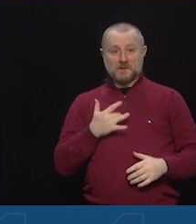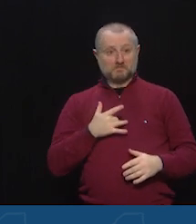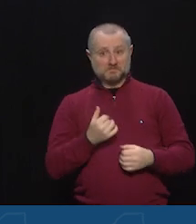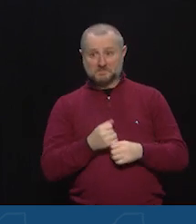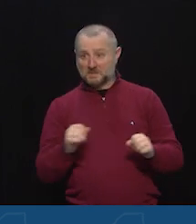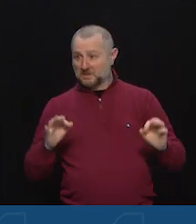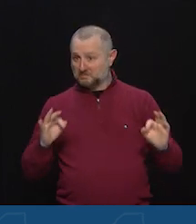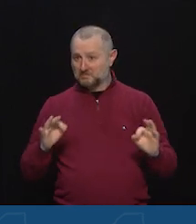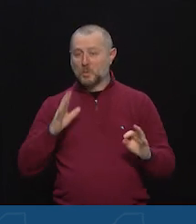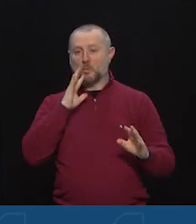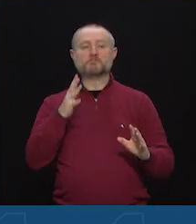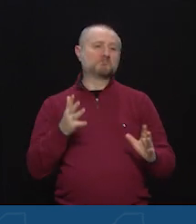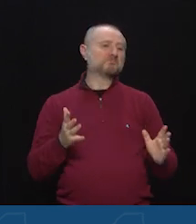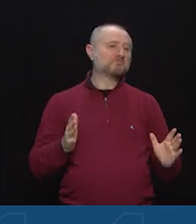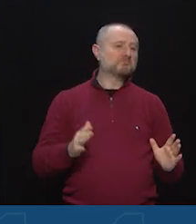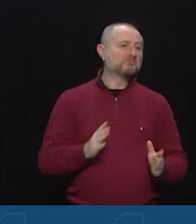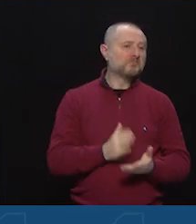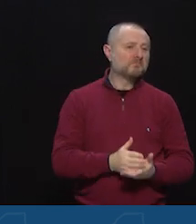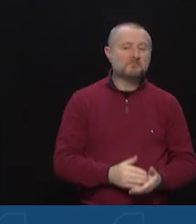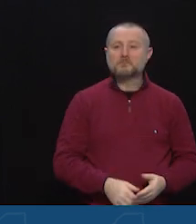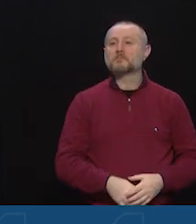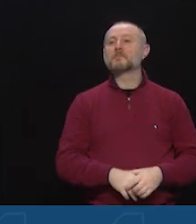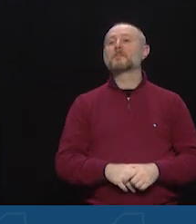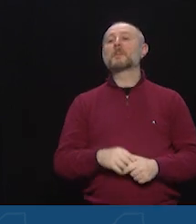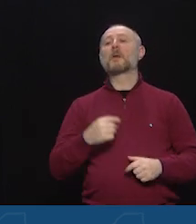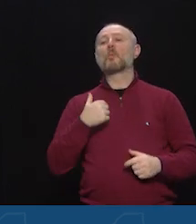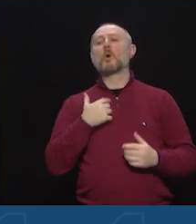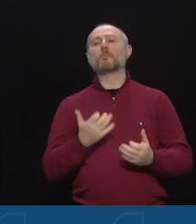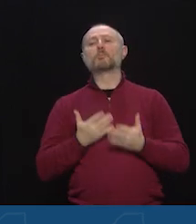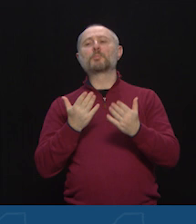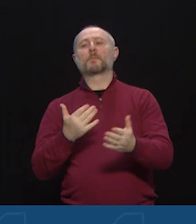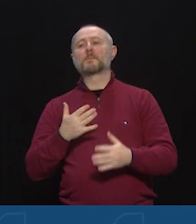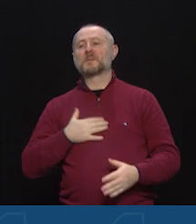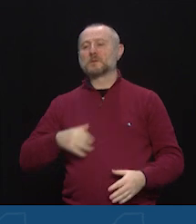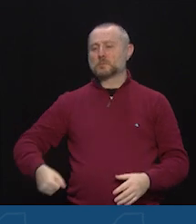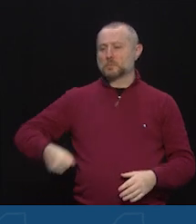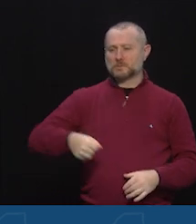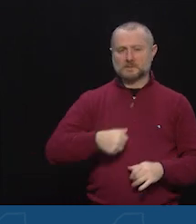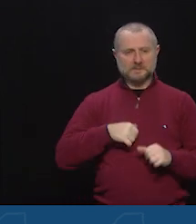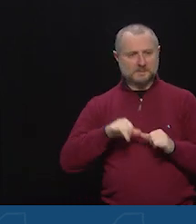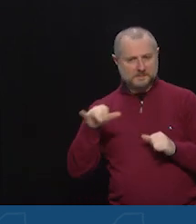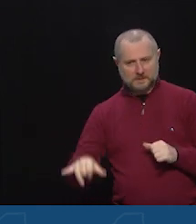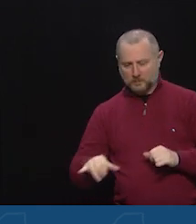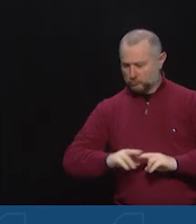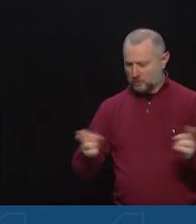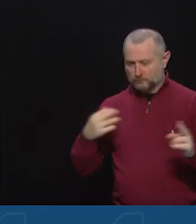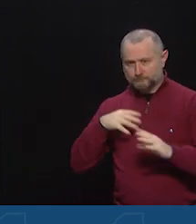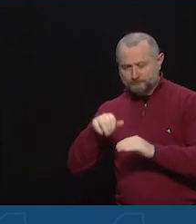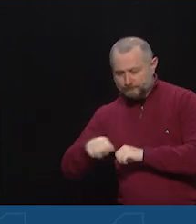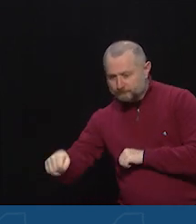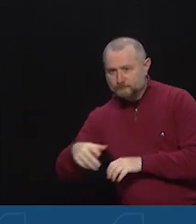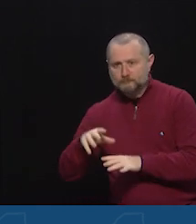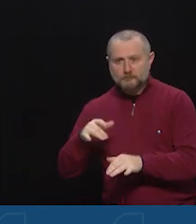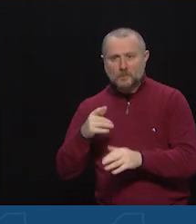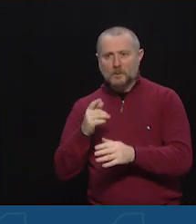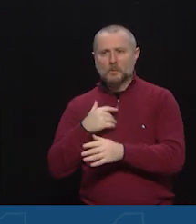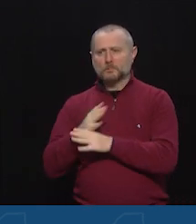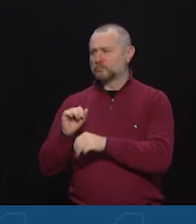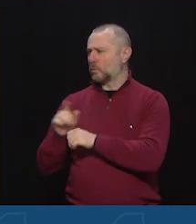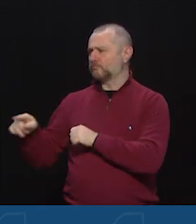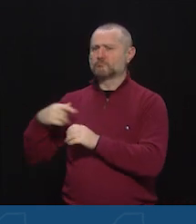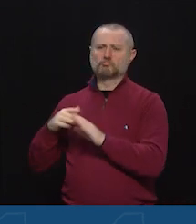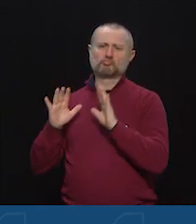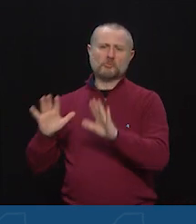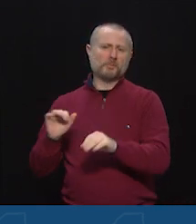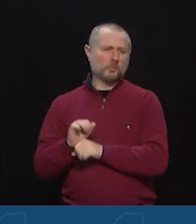packed my bag. I'm going to be here to ride out the storm, along with our crews here who do an excellent job. So